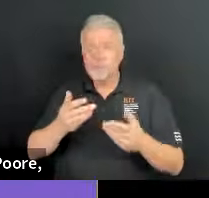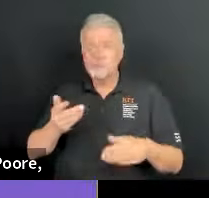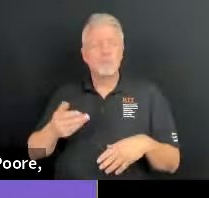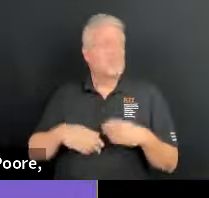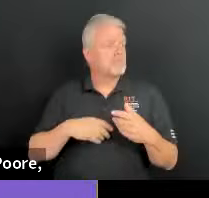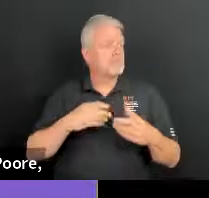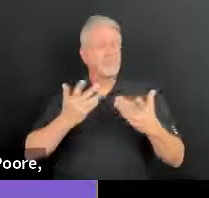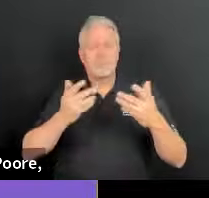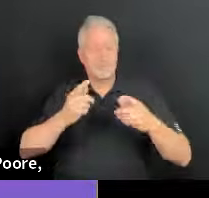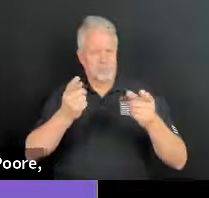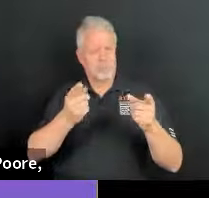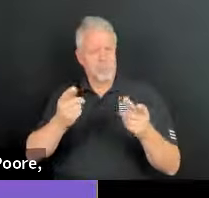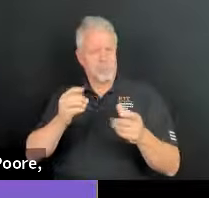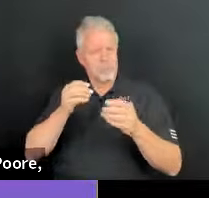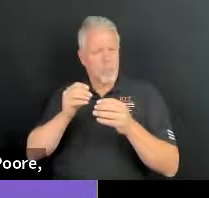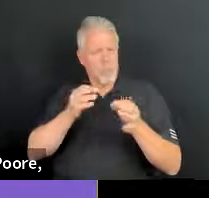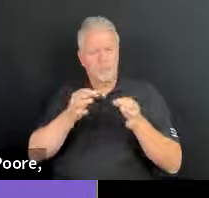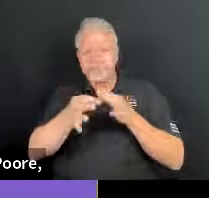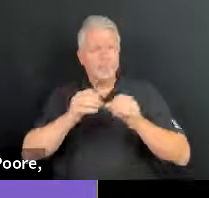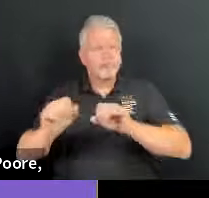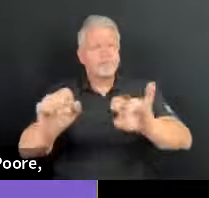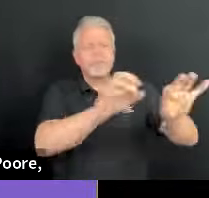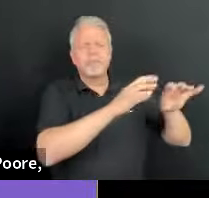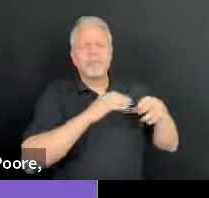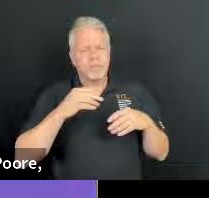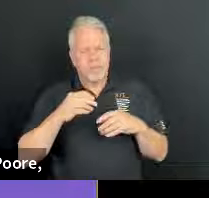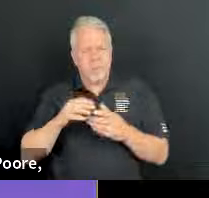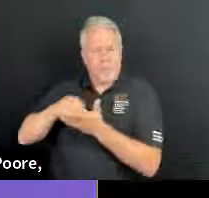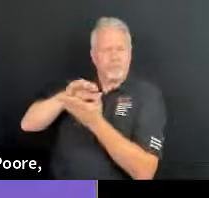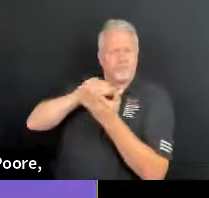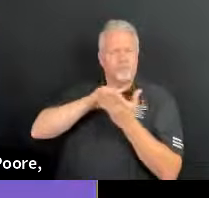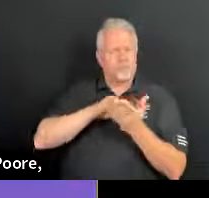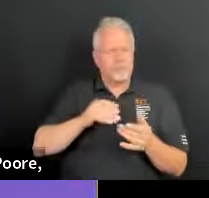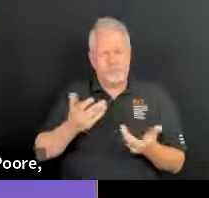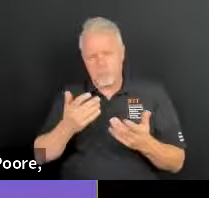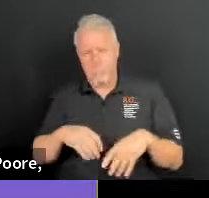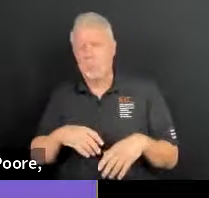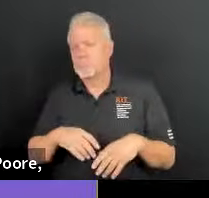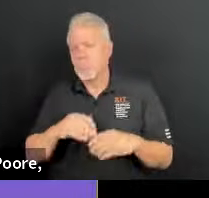news, meaning that teaching and knowledge sharing and